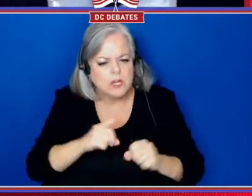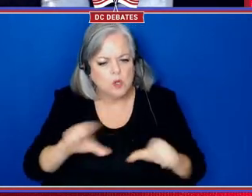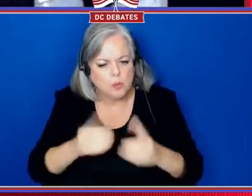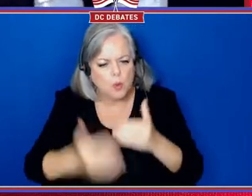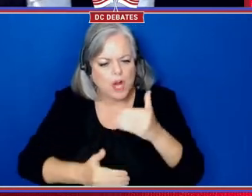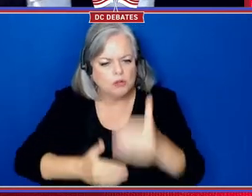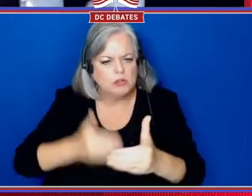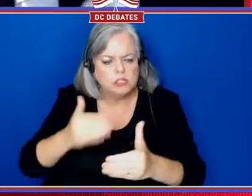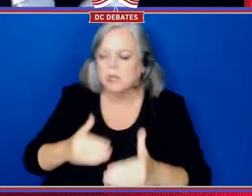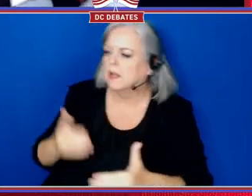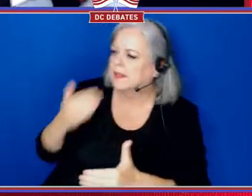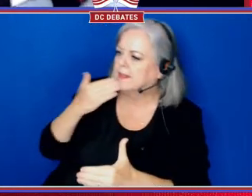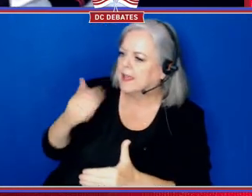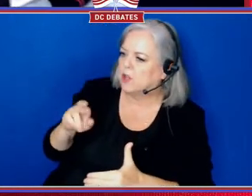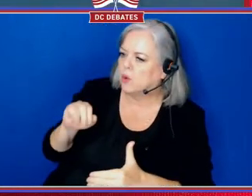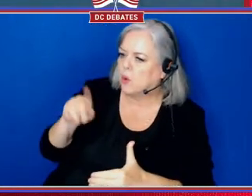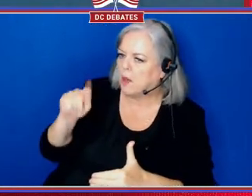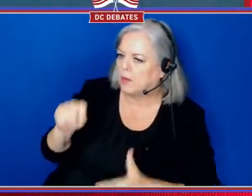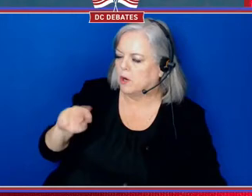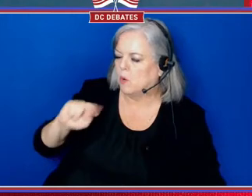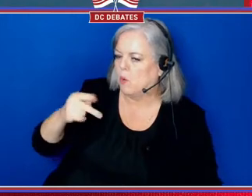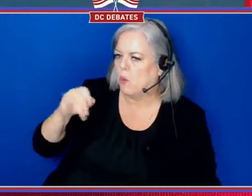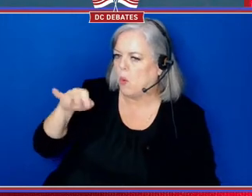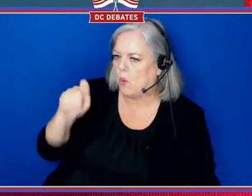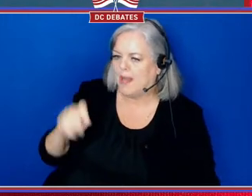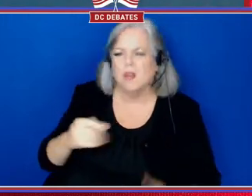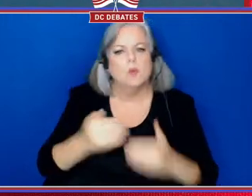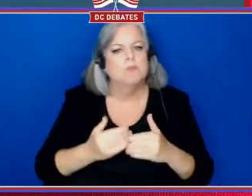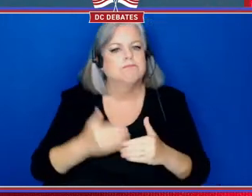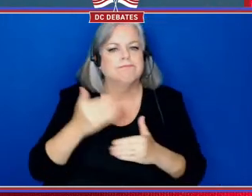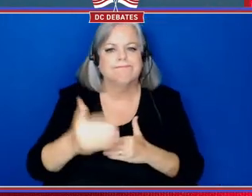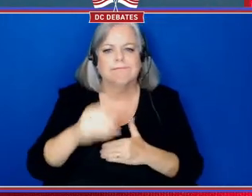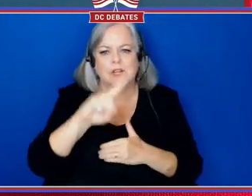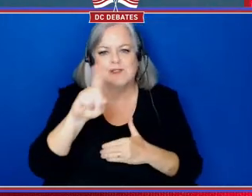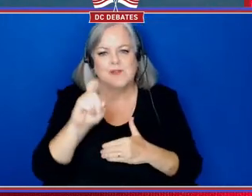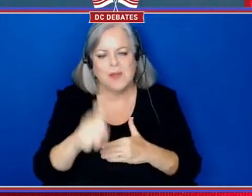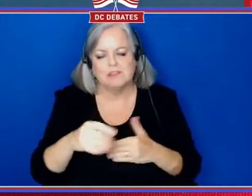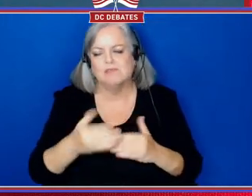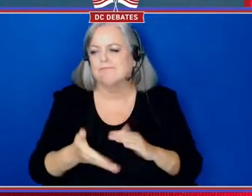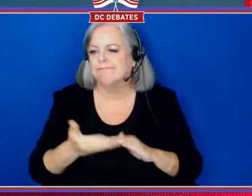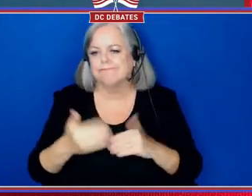Thank you, Robert White. We're going to move on to the next question to keep things moving.